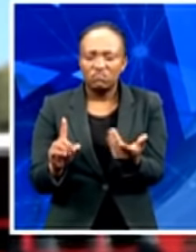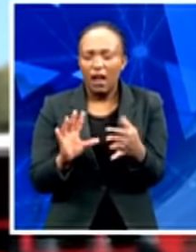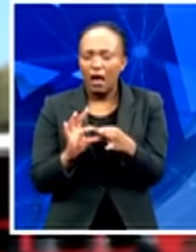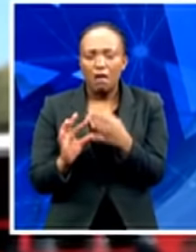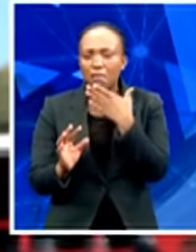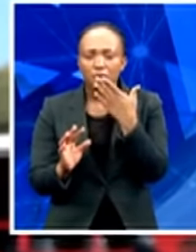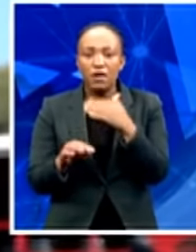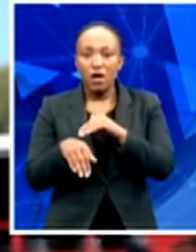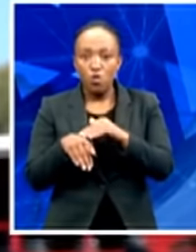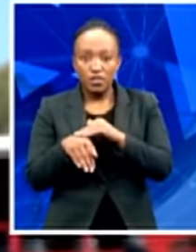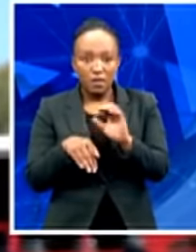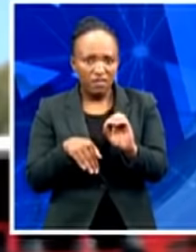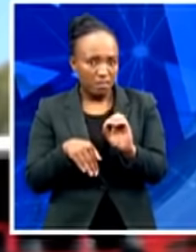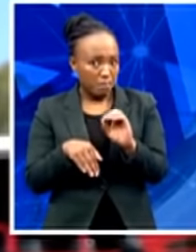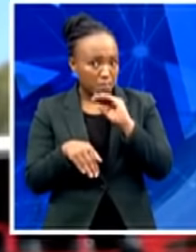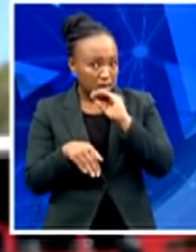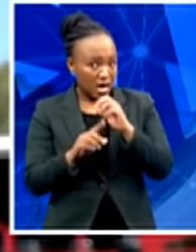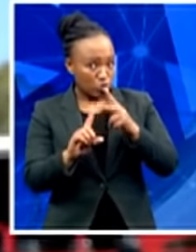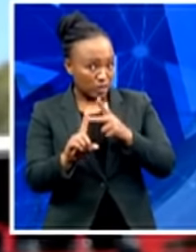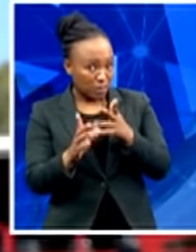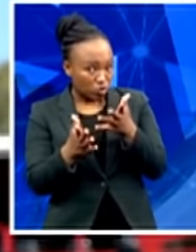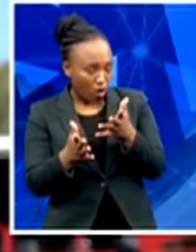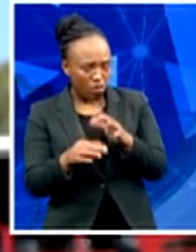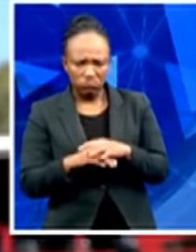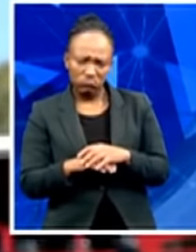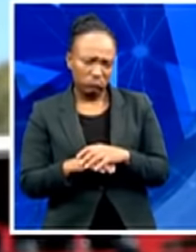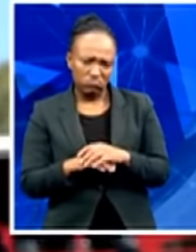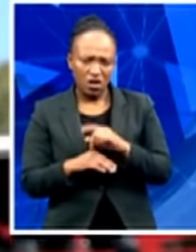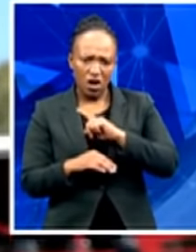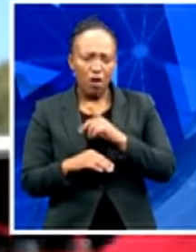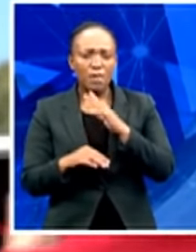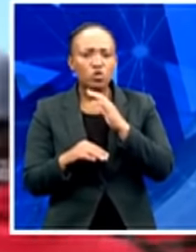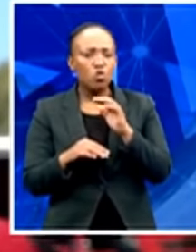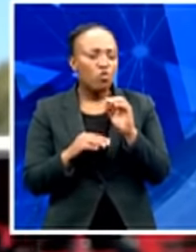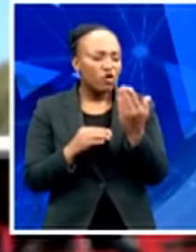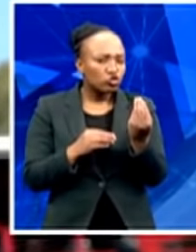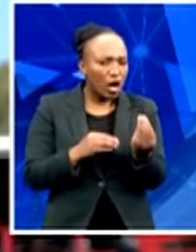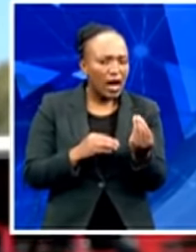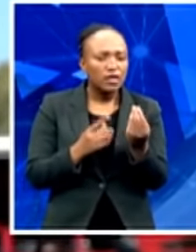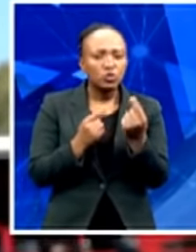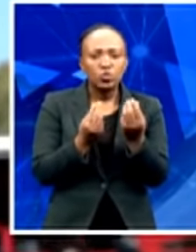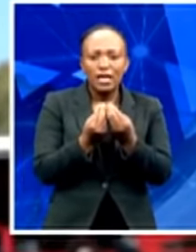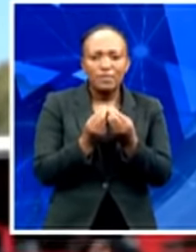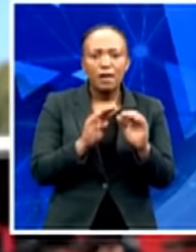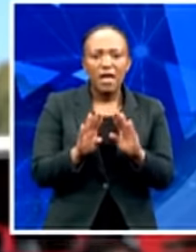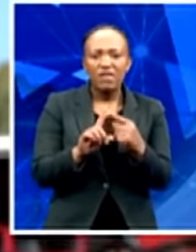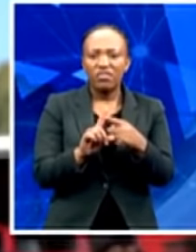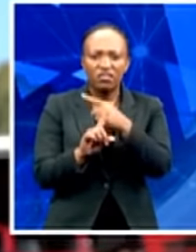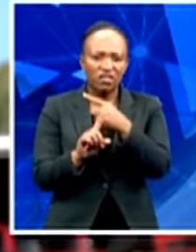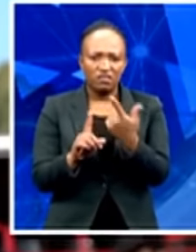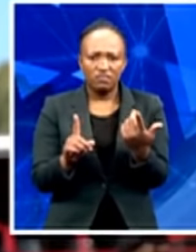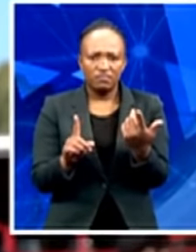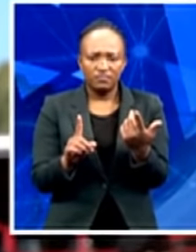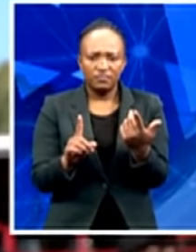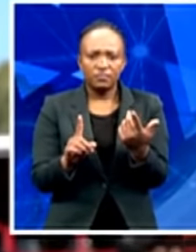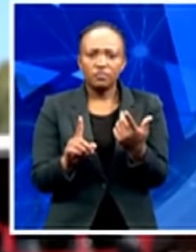a big problem in this country, because that's not how you discipline children. Even if it's ill-discipline, there are processes in the school. You don't violently